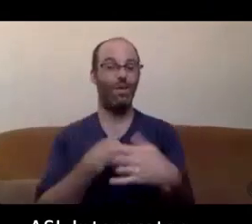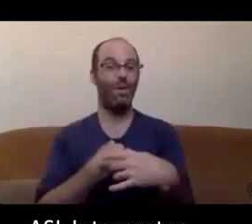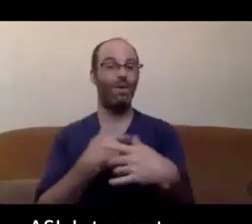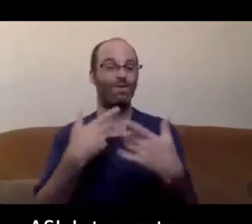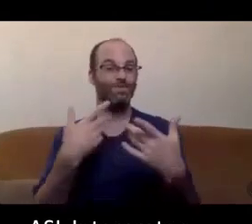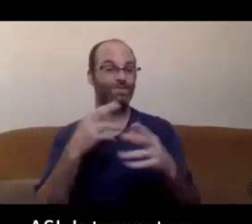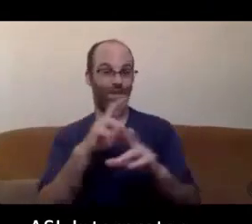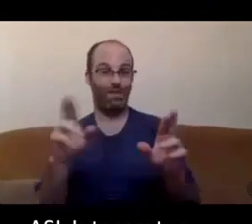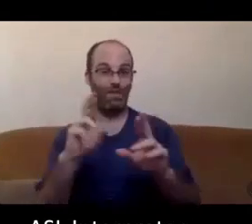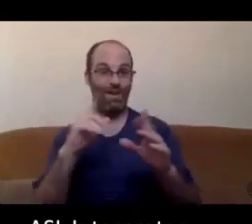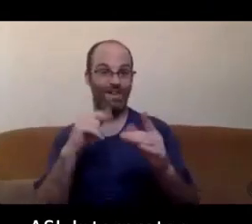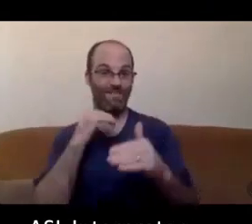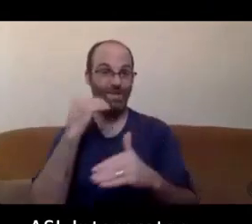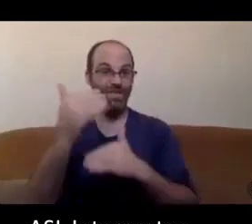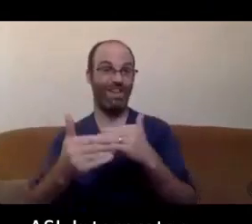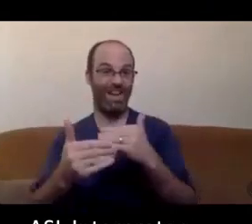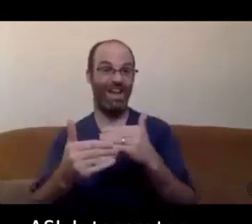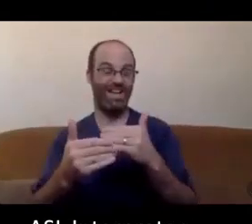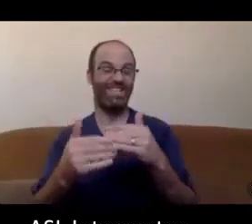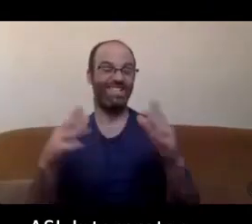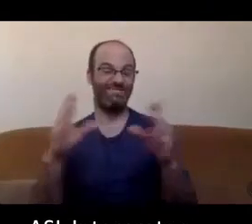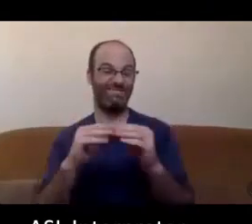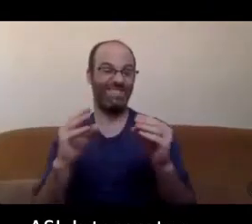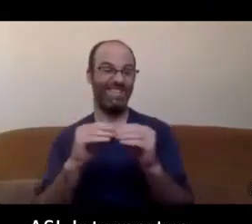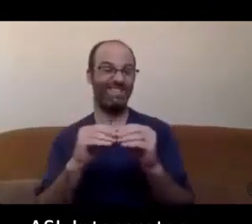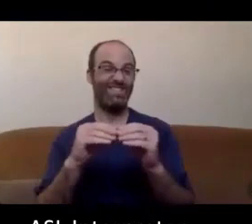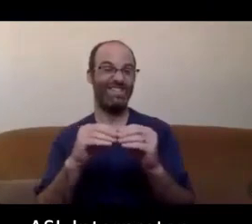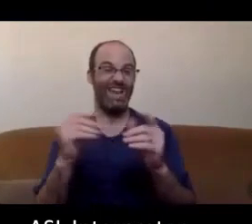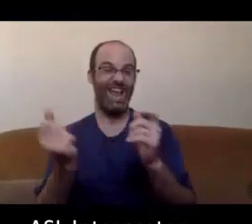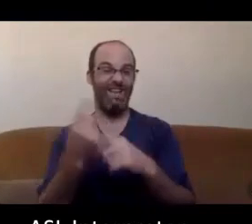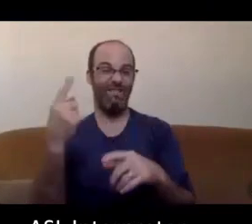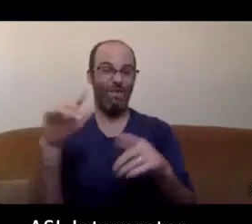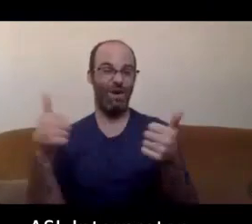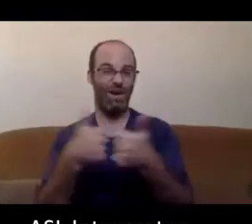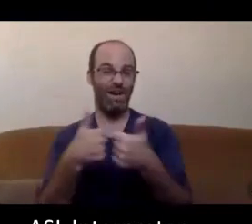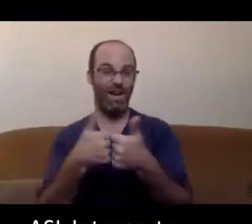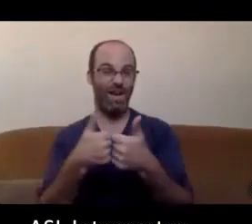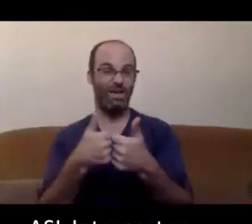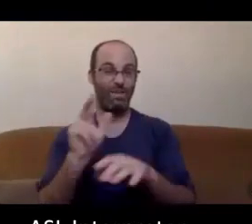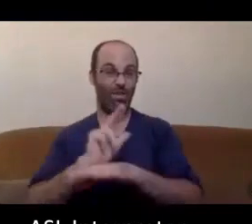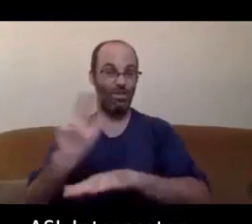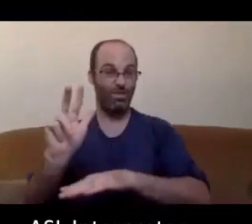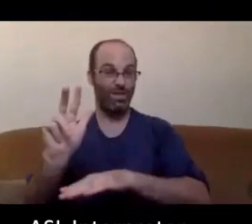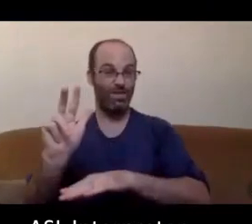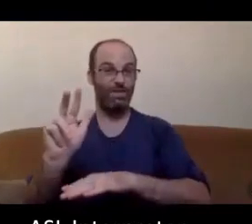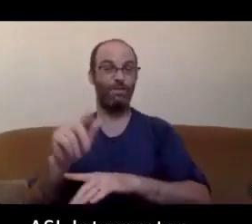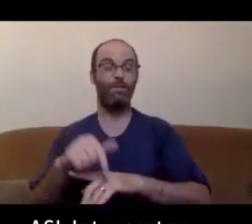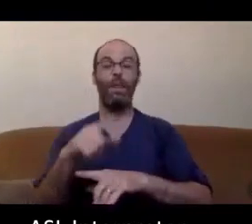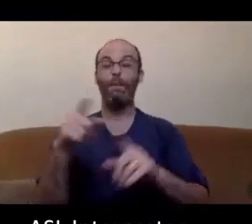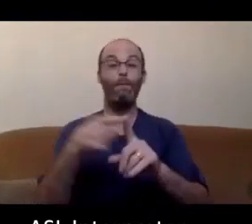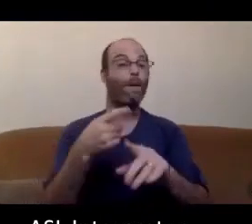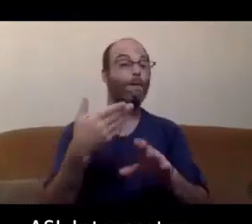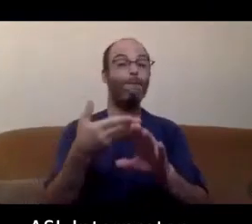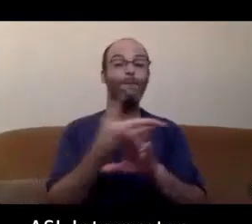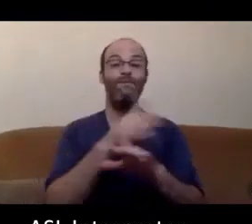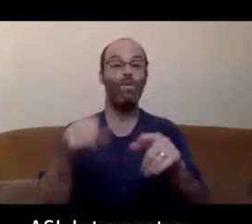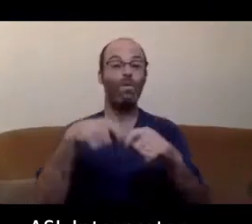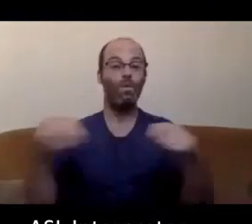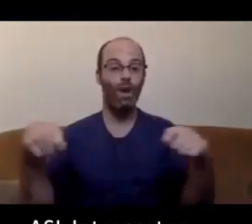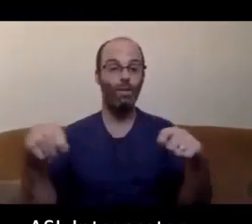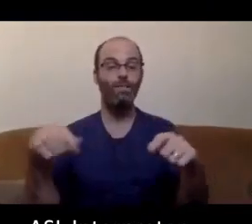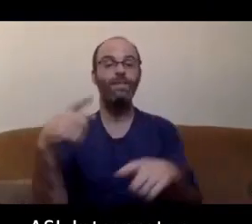up at Everyone Games at 3 o'clock. But before we go, I'd like each of you to tell us where we can find you and what you're doing.